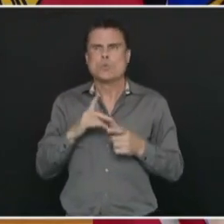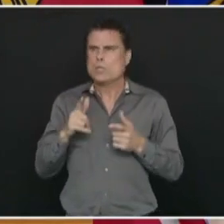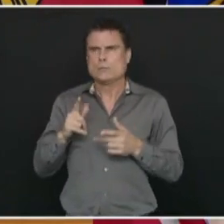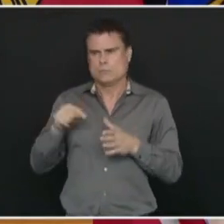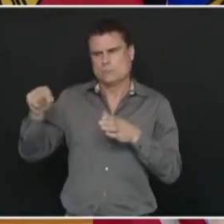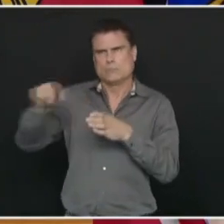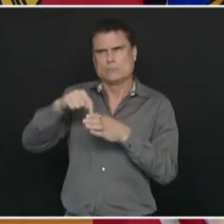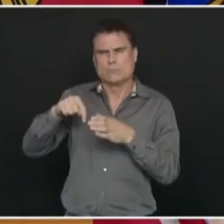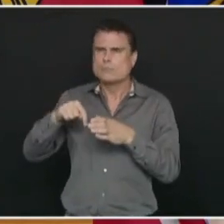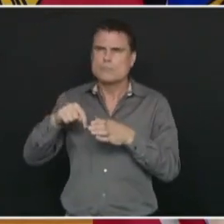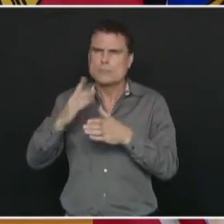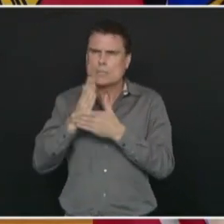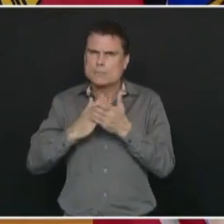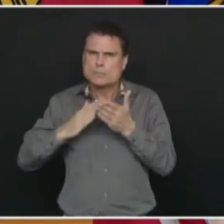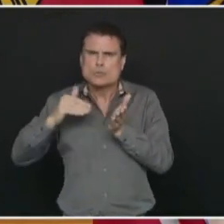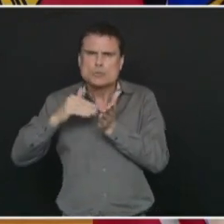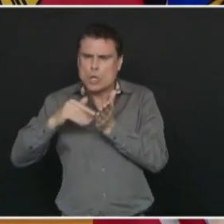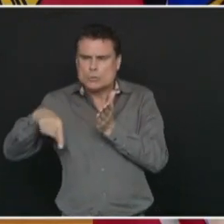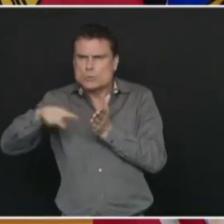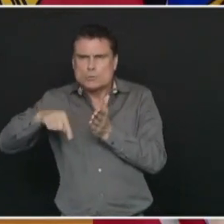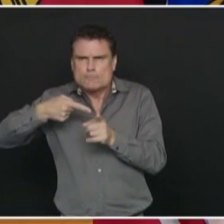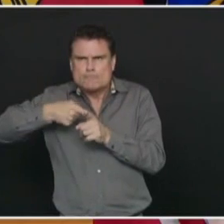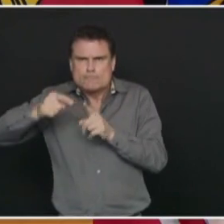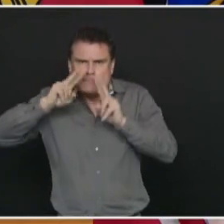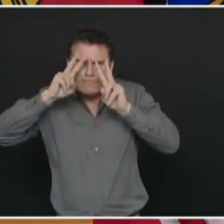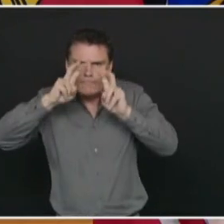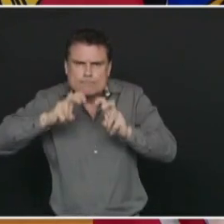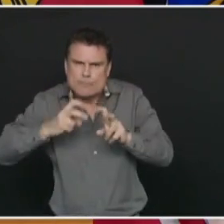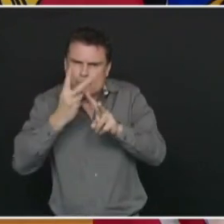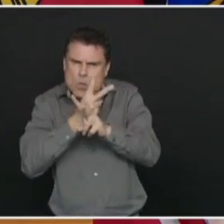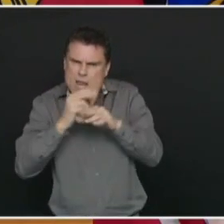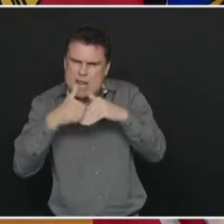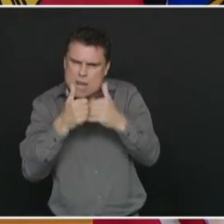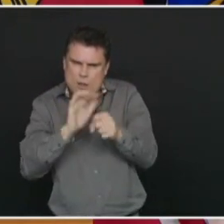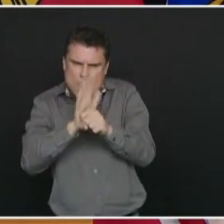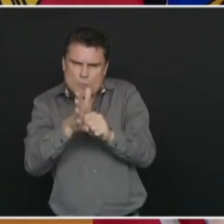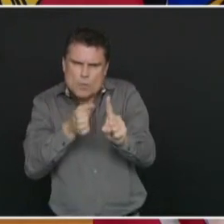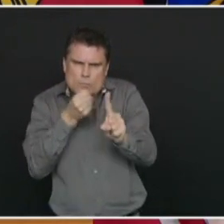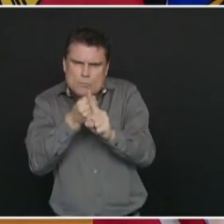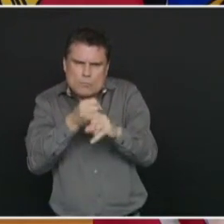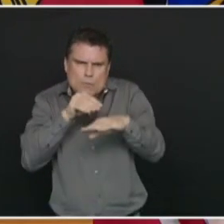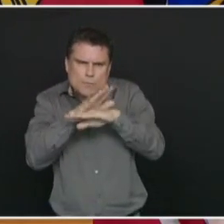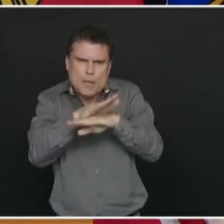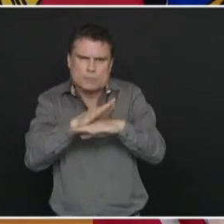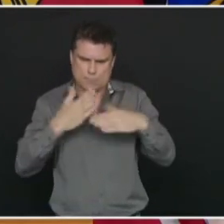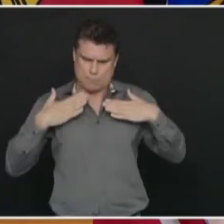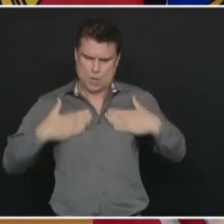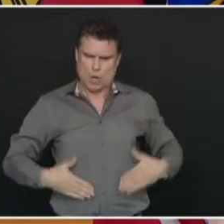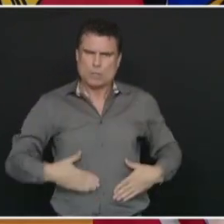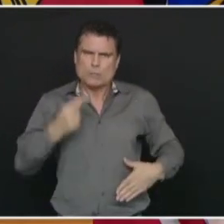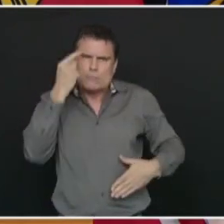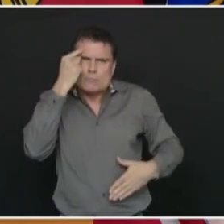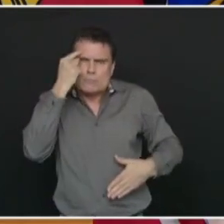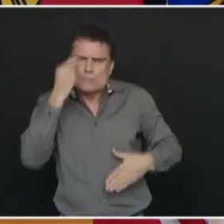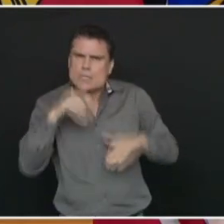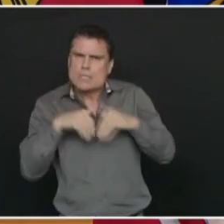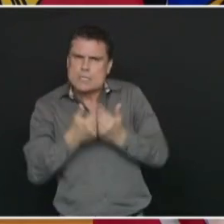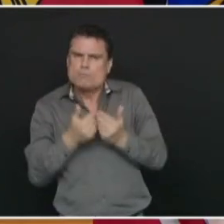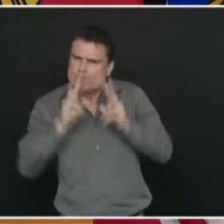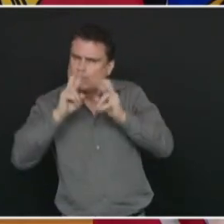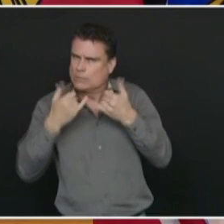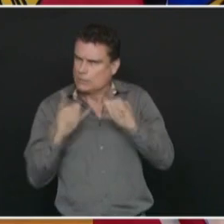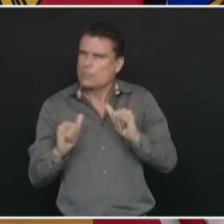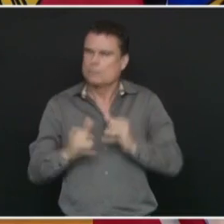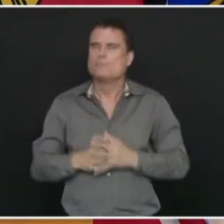facilities and the challenges that could be around people camping and not being able to maintain those distances. I will also say that one of the main reasons